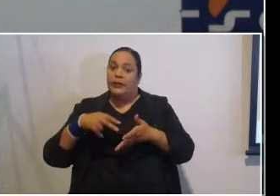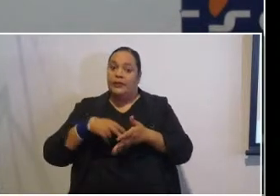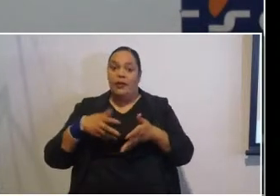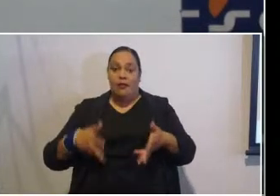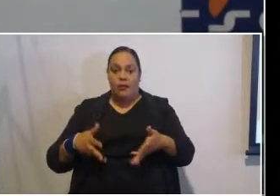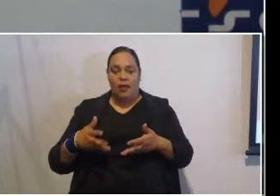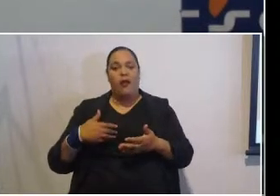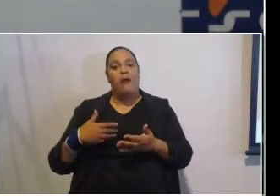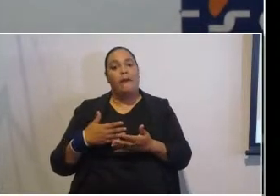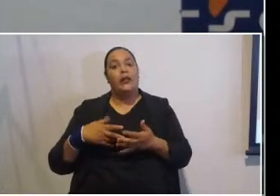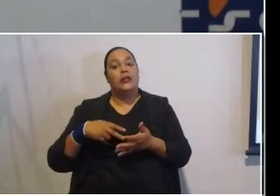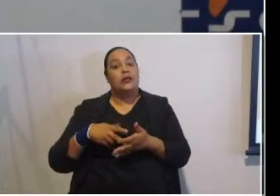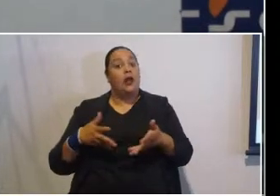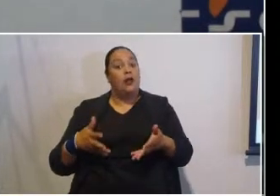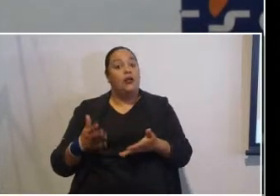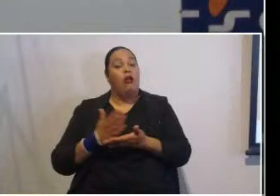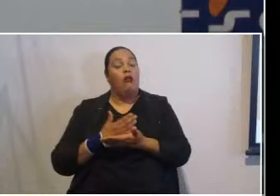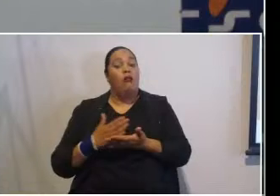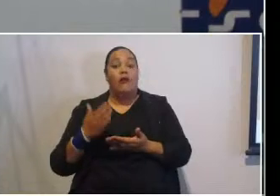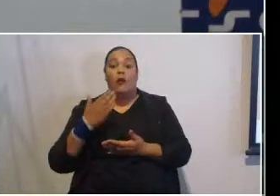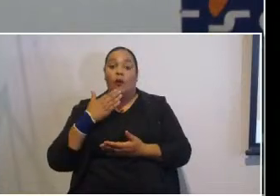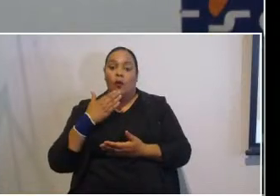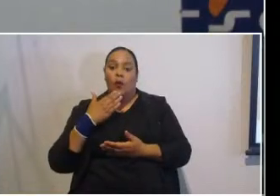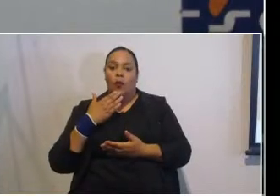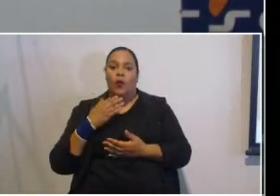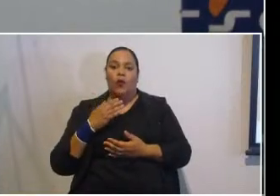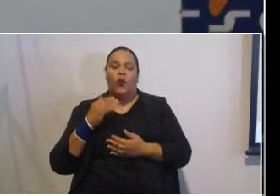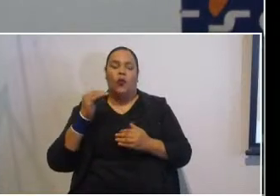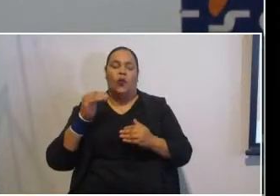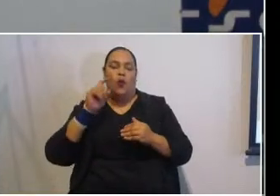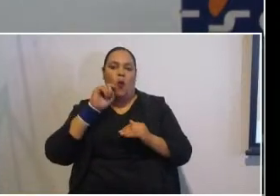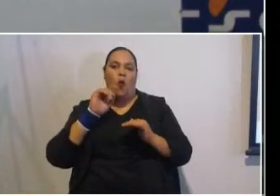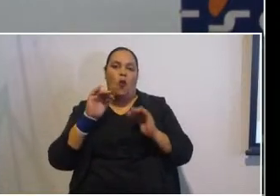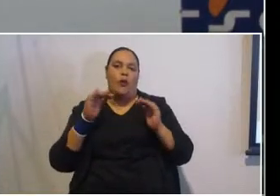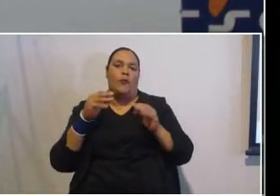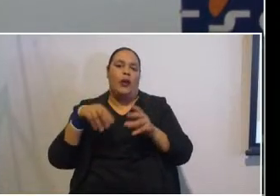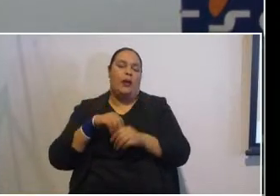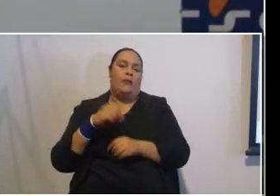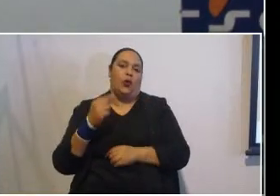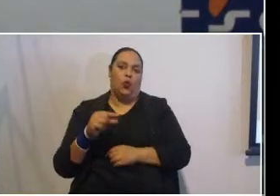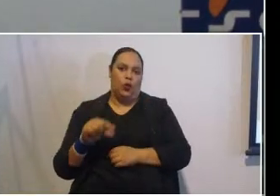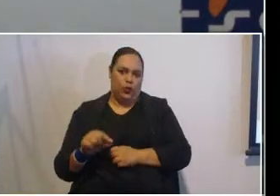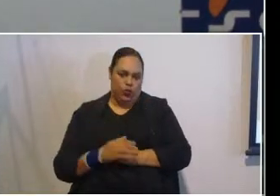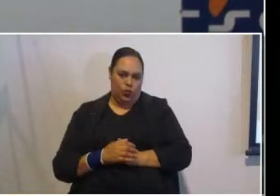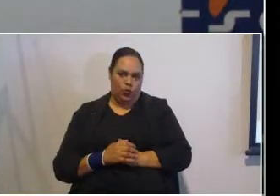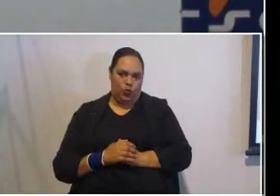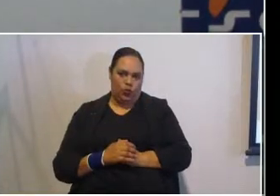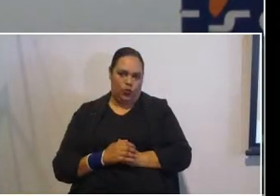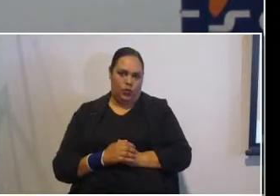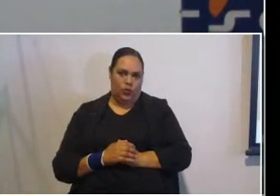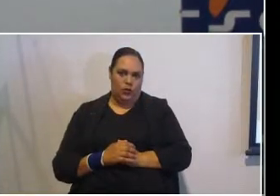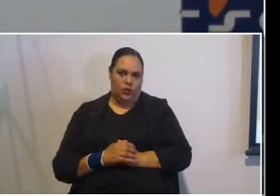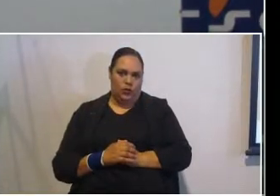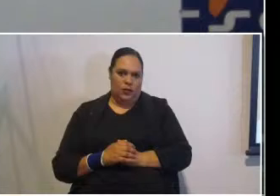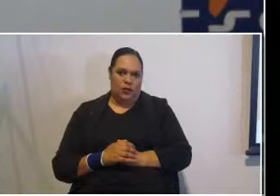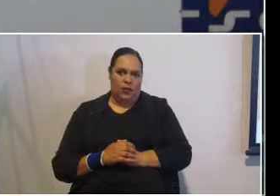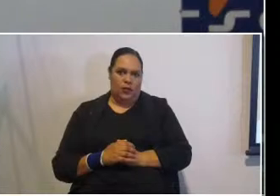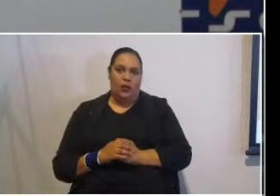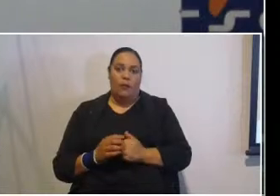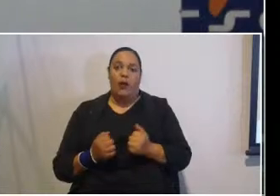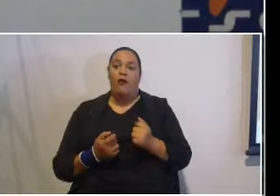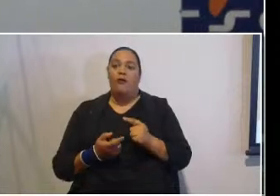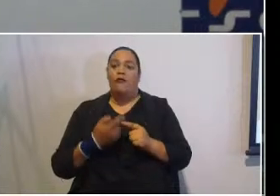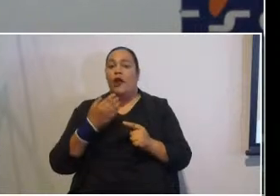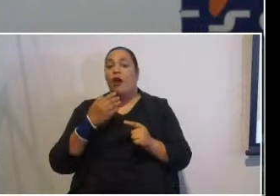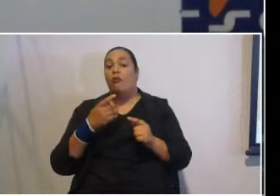on behalf of senior citizen of Kukuletu under the umbrella of